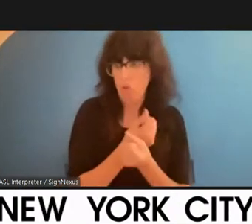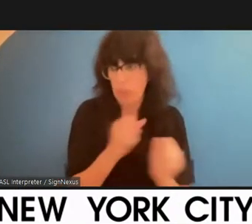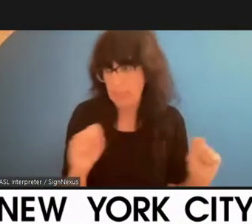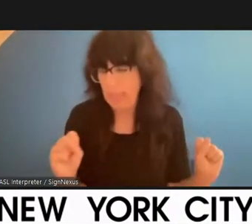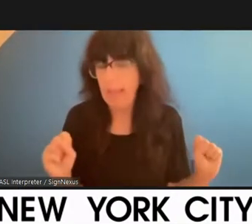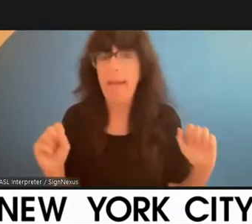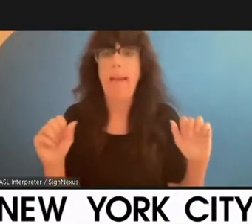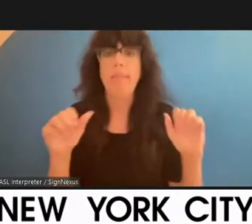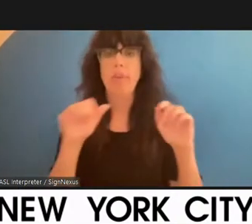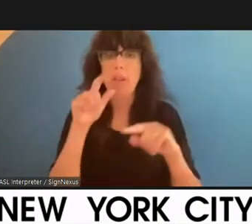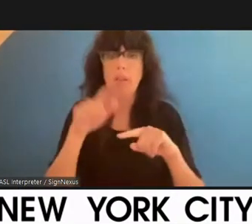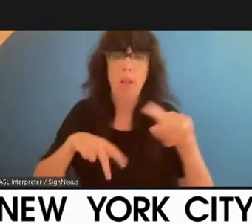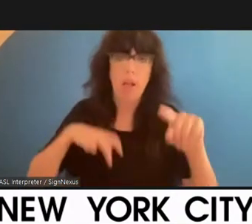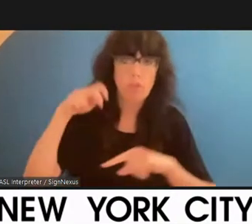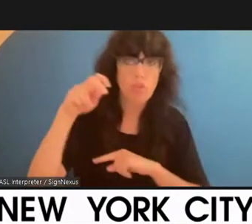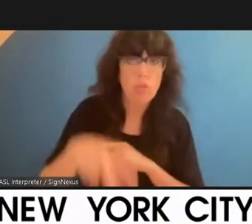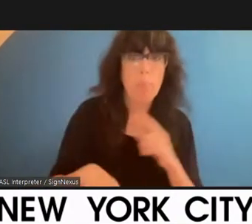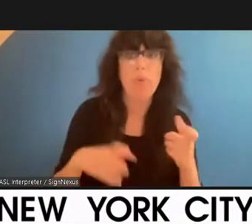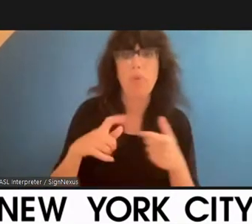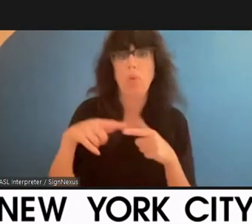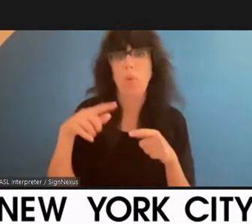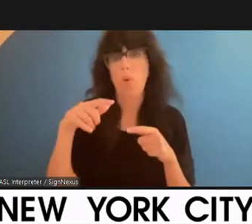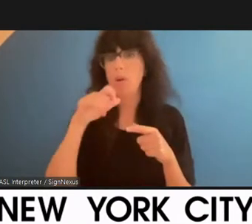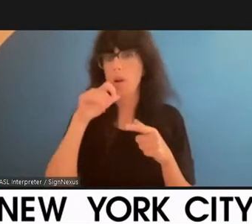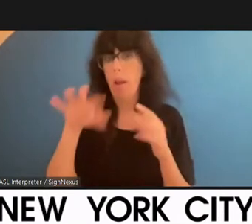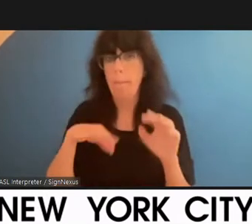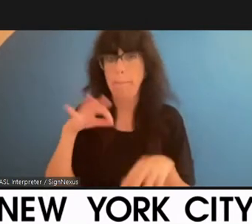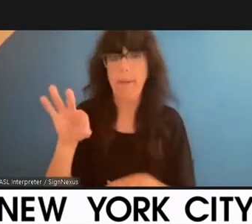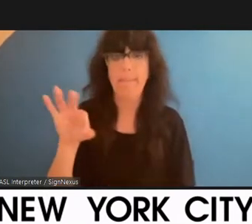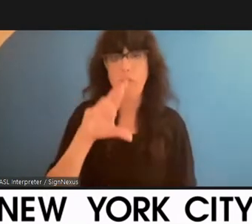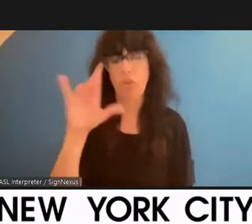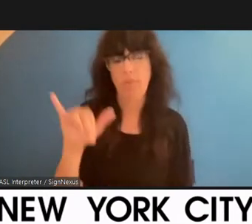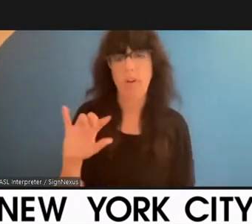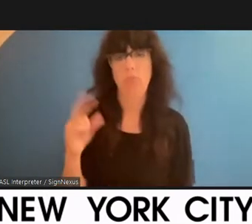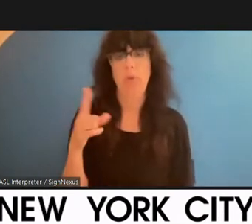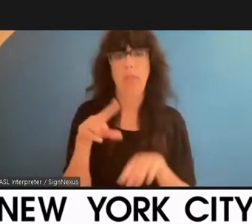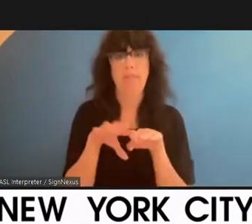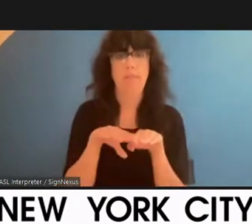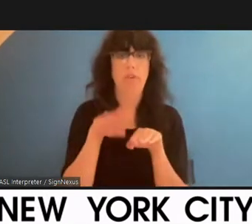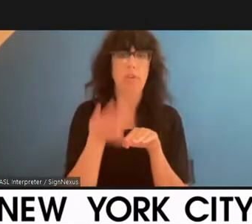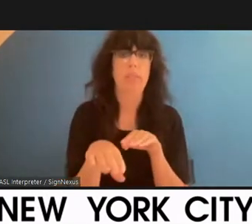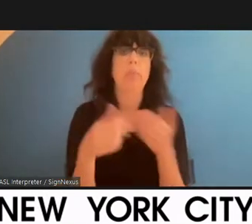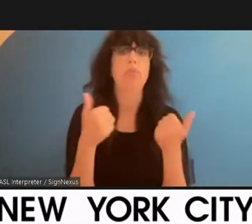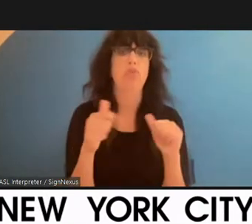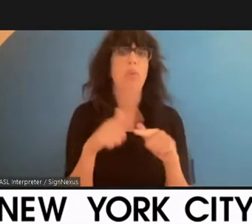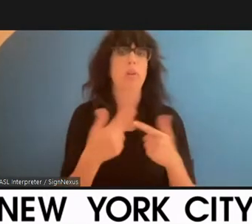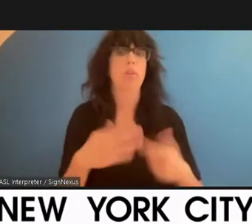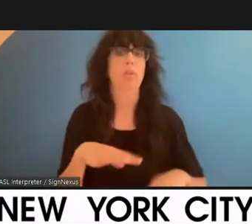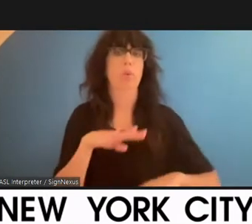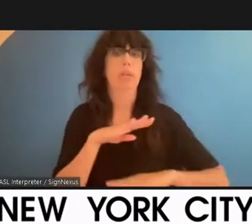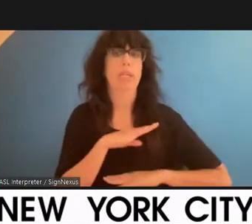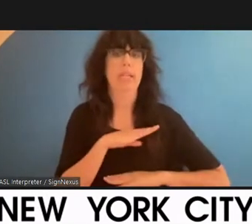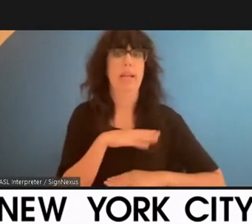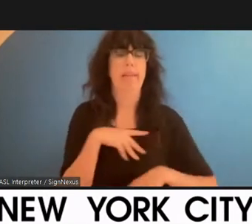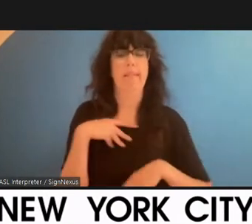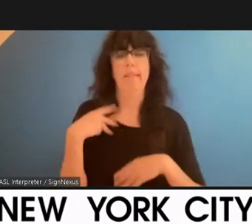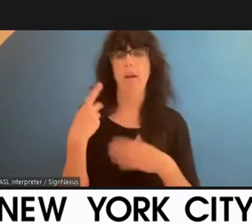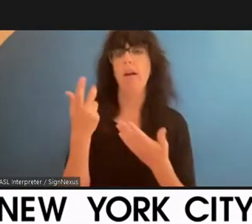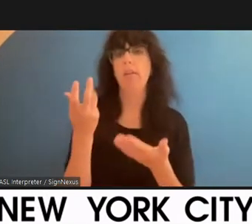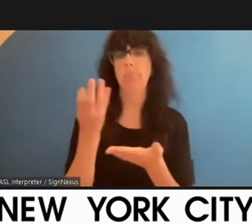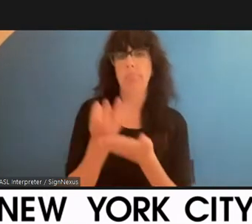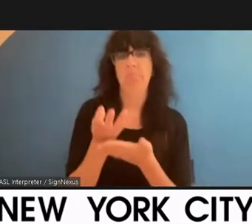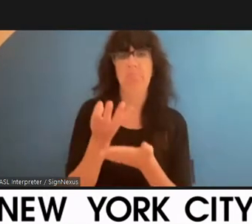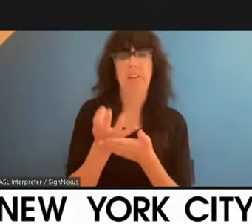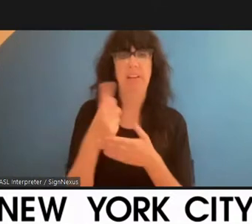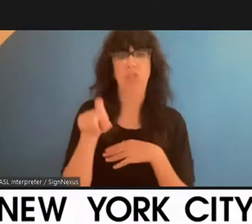turn style jumping or fair evading and that should be the first step uh to to try to satisfy the fiscal needs of the mta and i